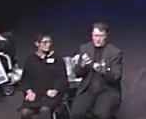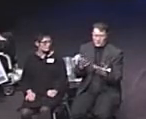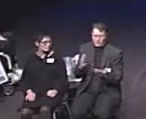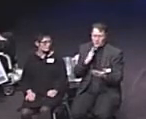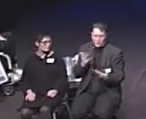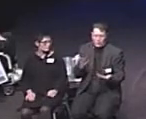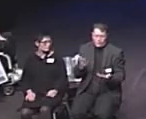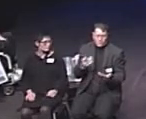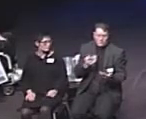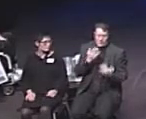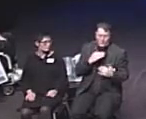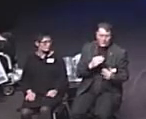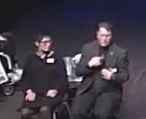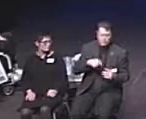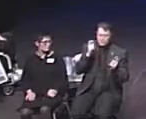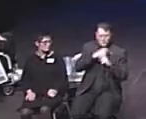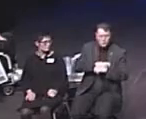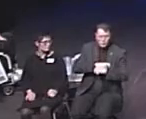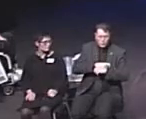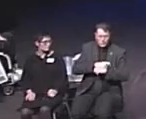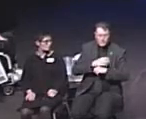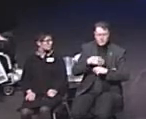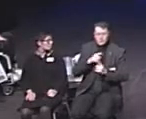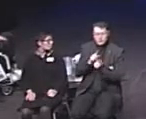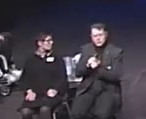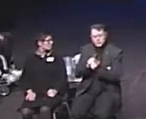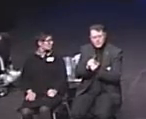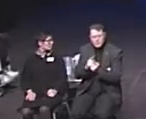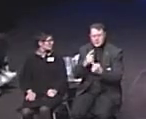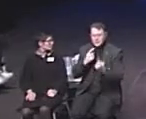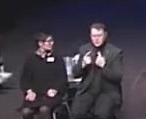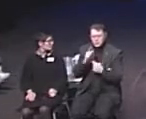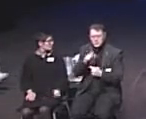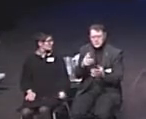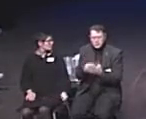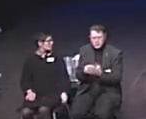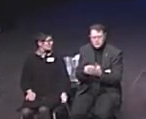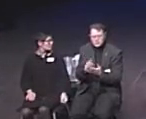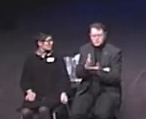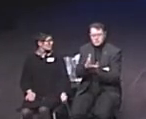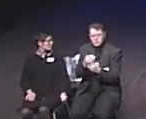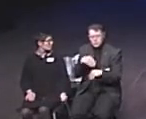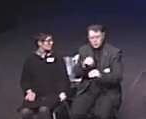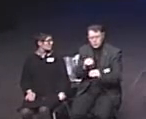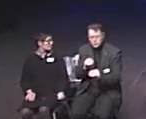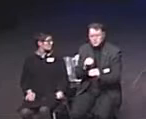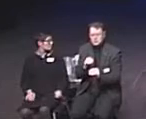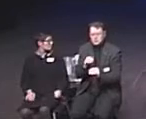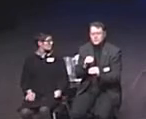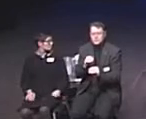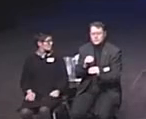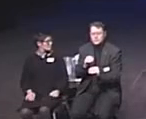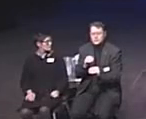you want, we can't improve ourselves. And we also want a meeting with you, talk with people, lecture, meet people out in